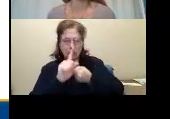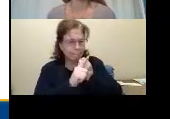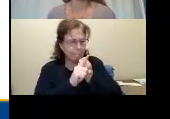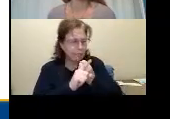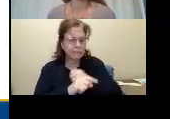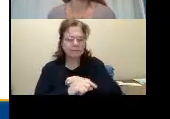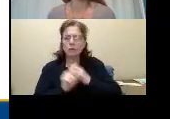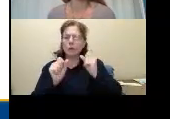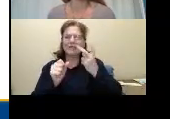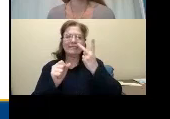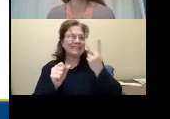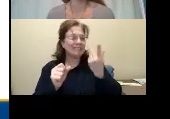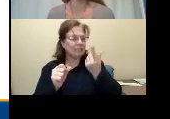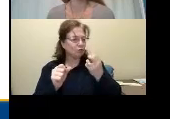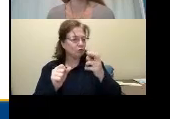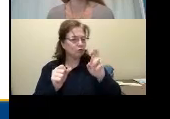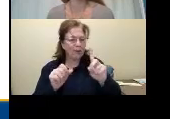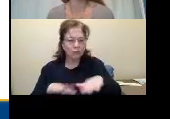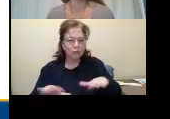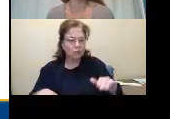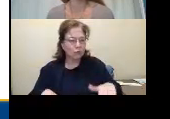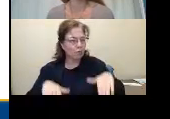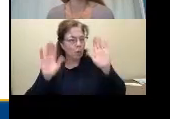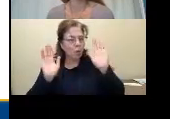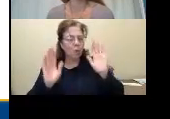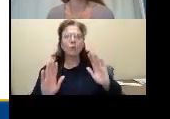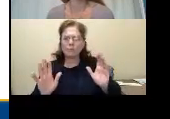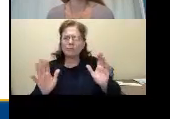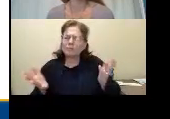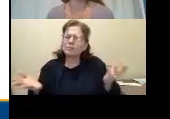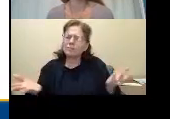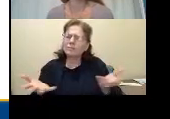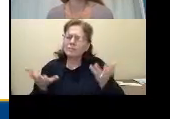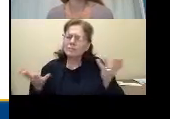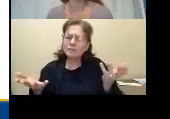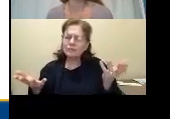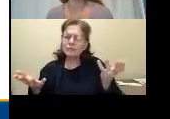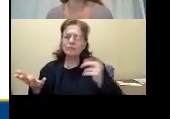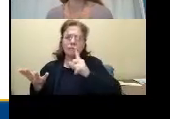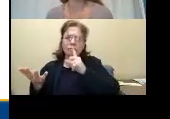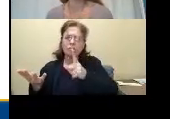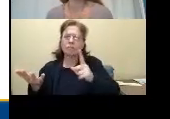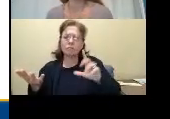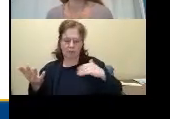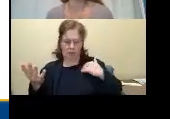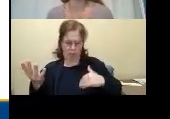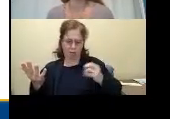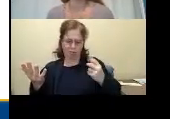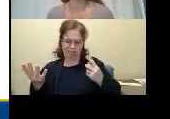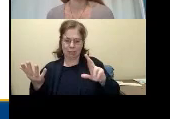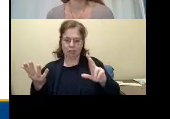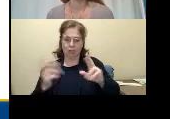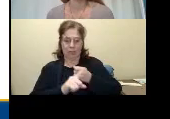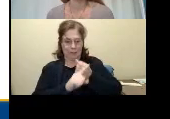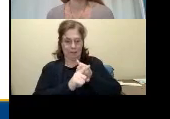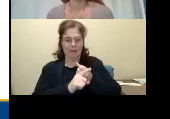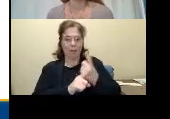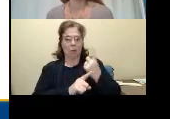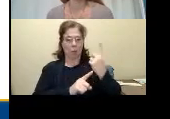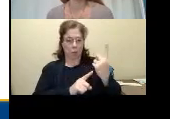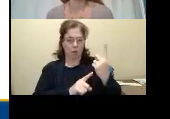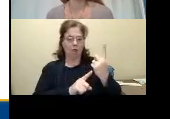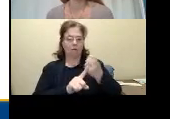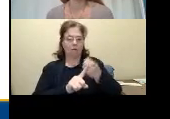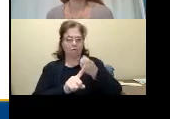your grandkids grow up, all those other things. This is really, lung cancer affects 1 in 15 men and